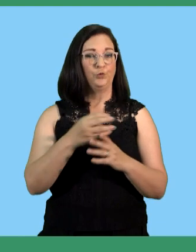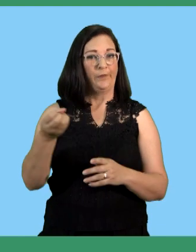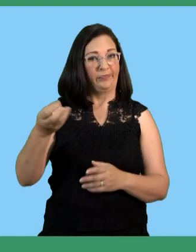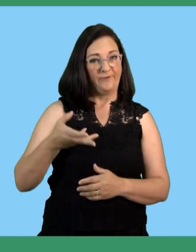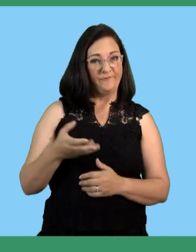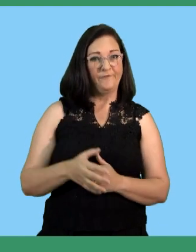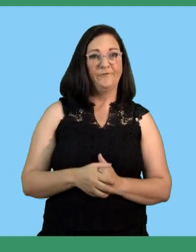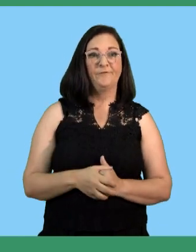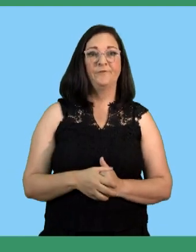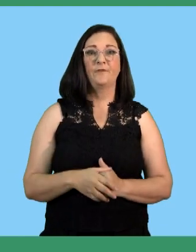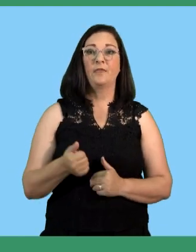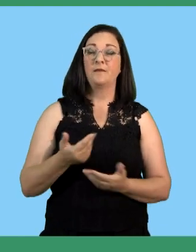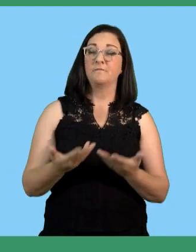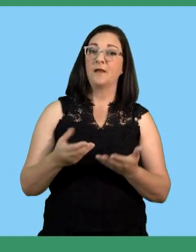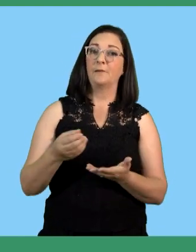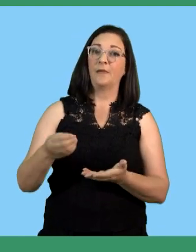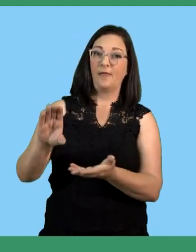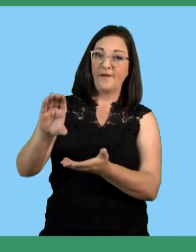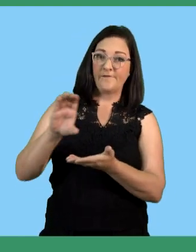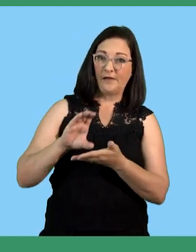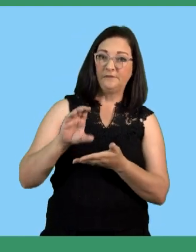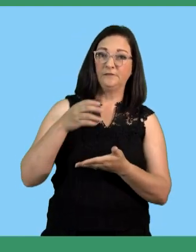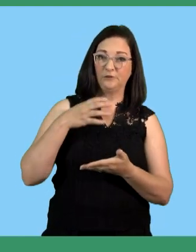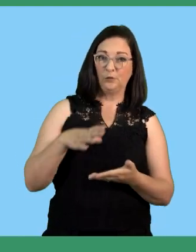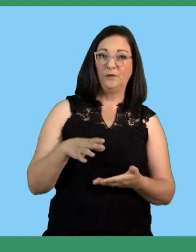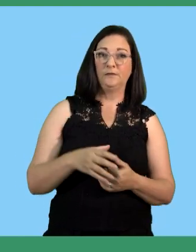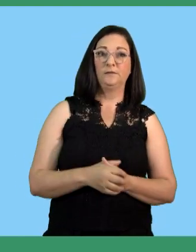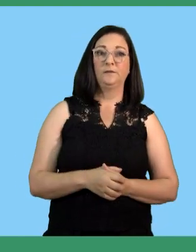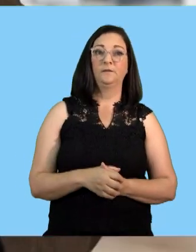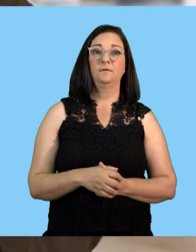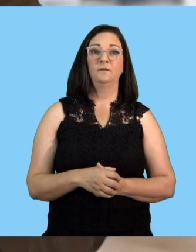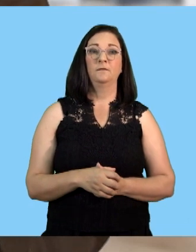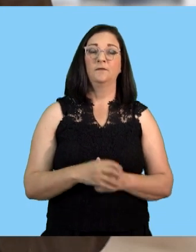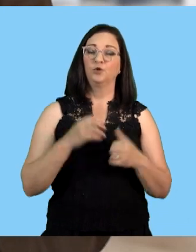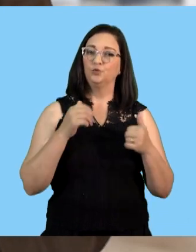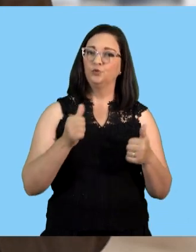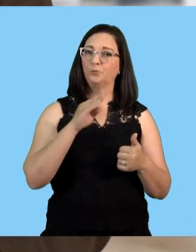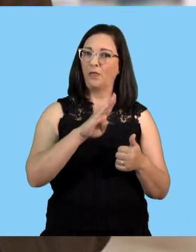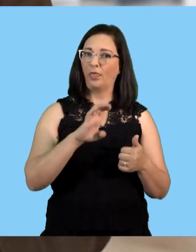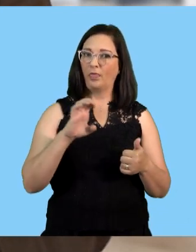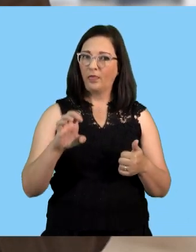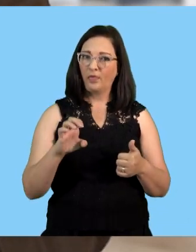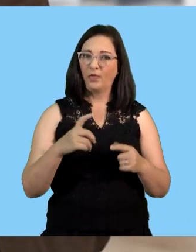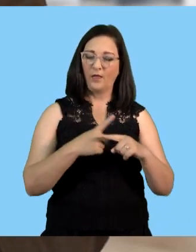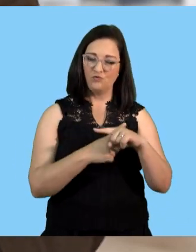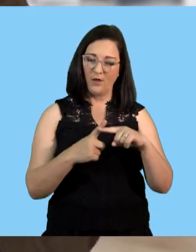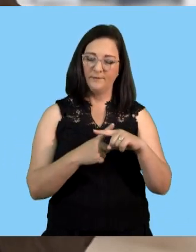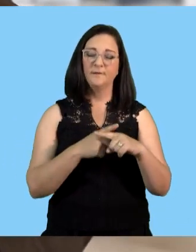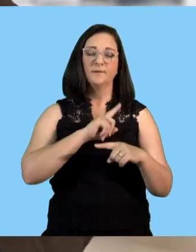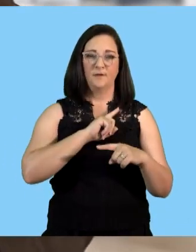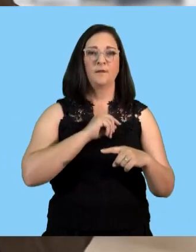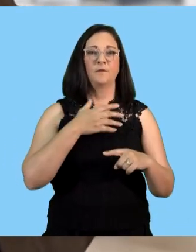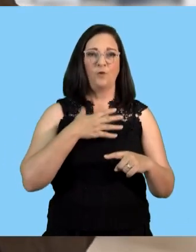business, and then we find that we've got investors that want to come and invest in our business. Why? Because of a good